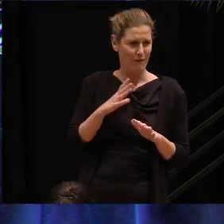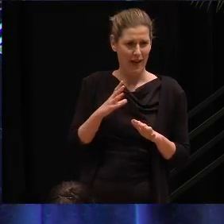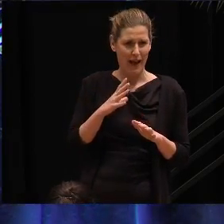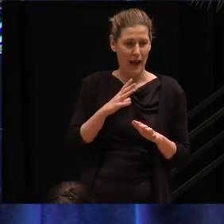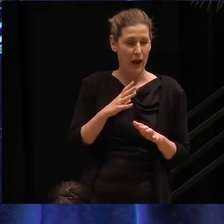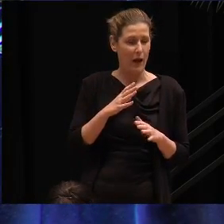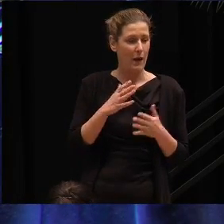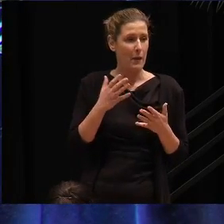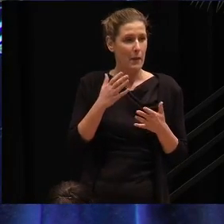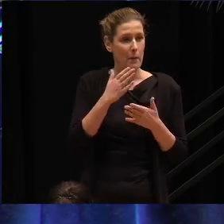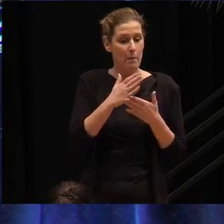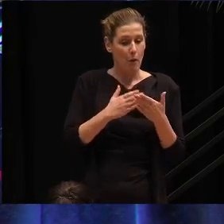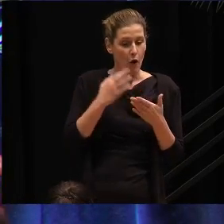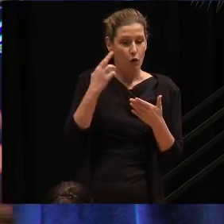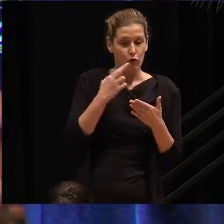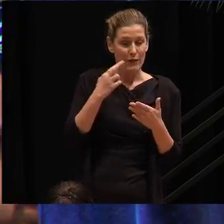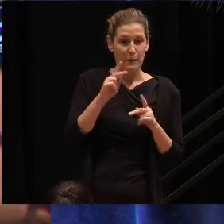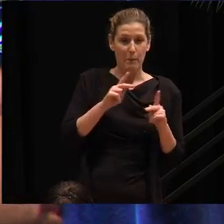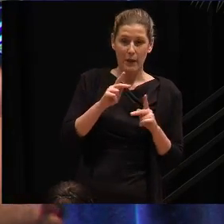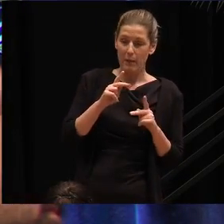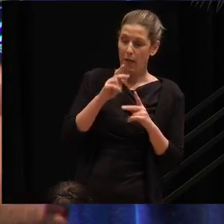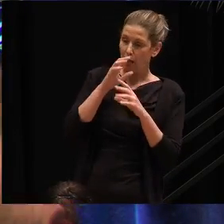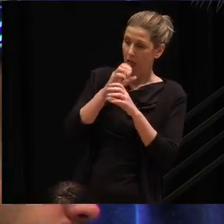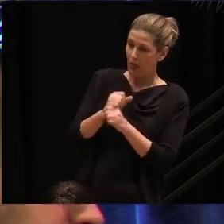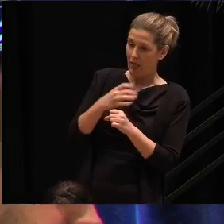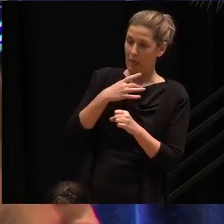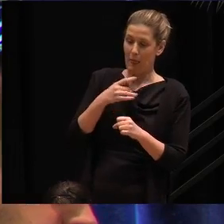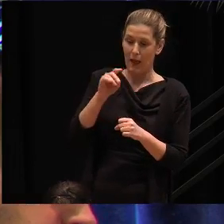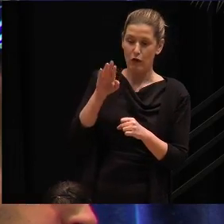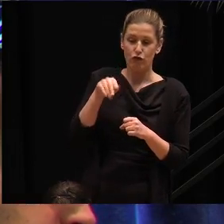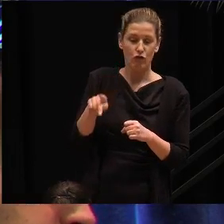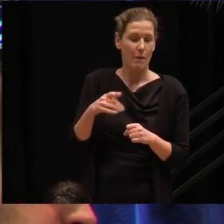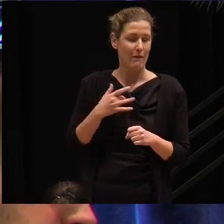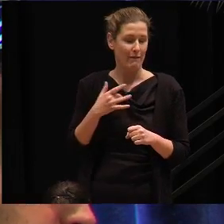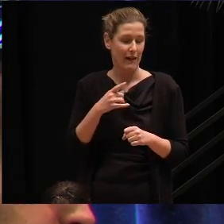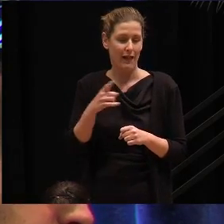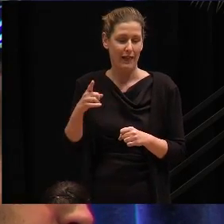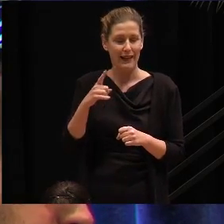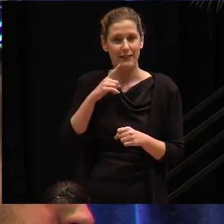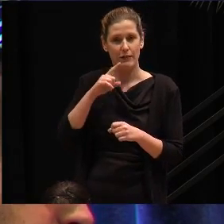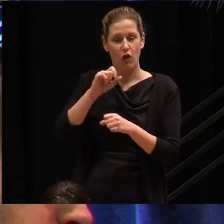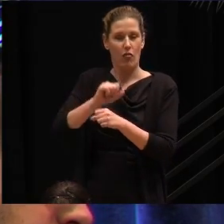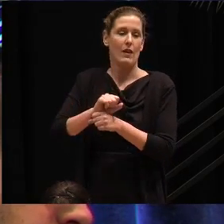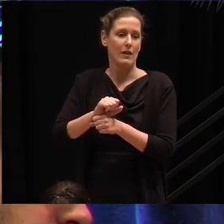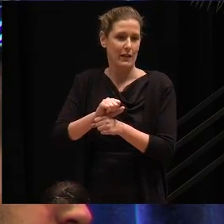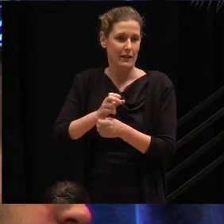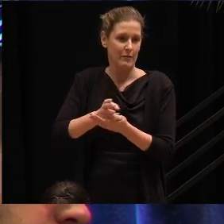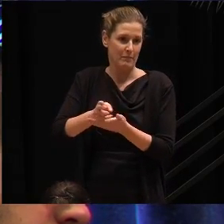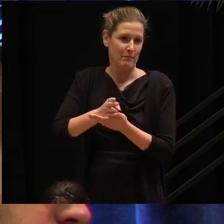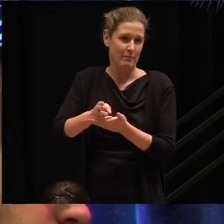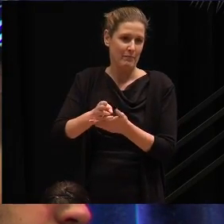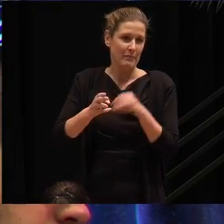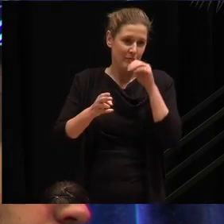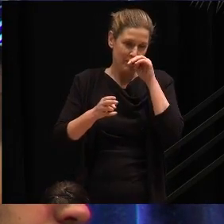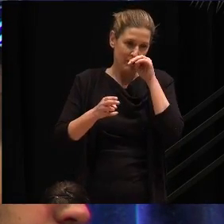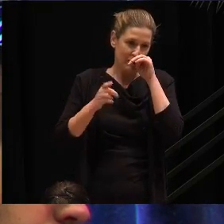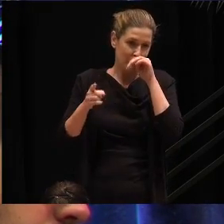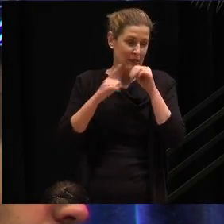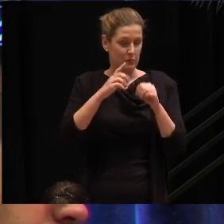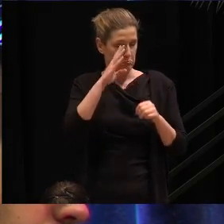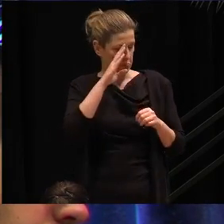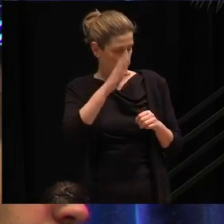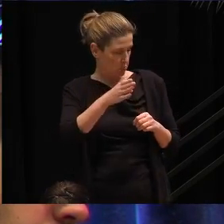the appeal of President Trump is his authenticity. He's a straight shooter. That's what got him